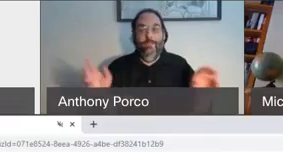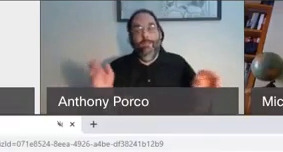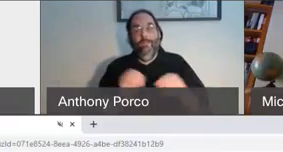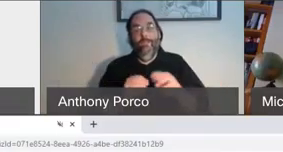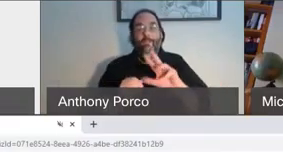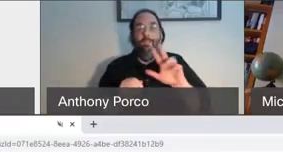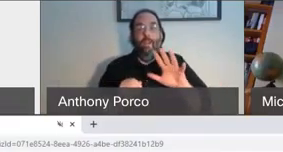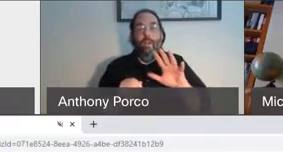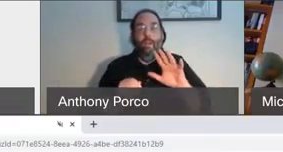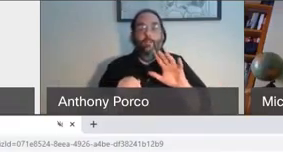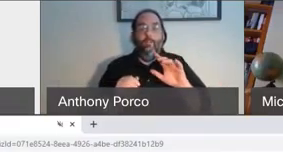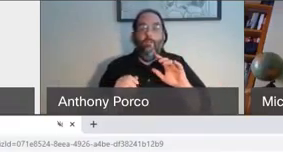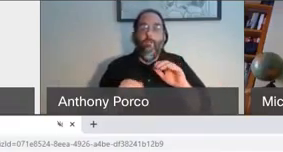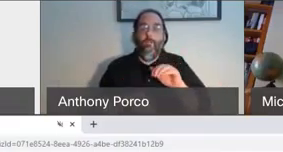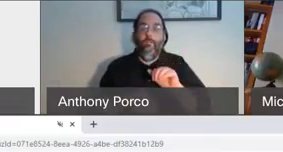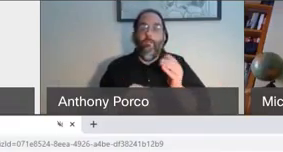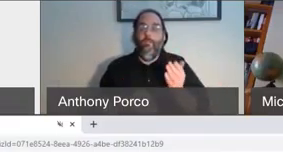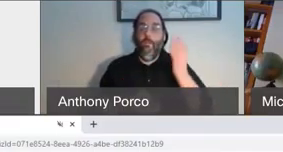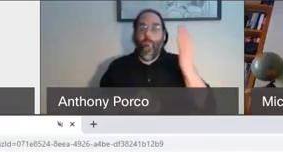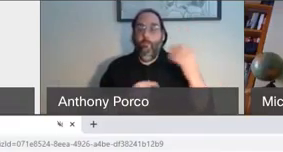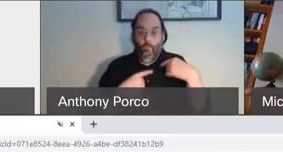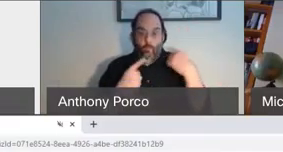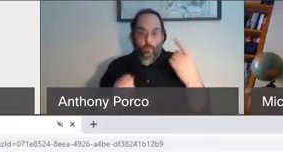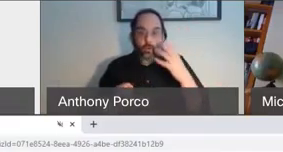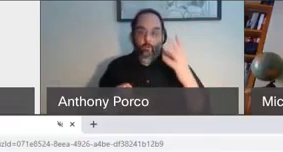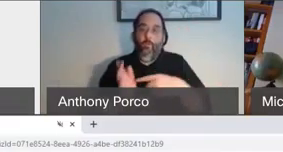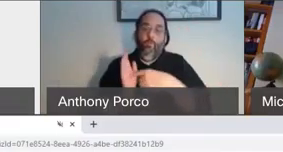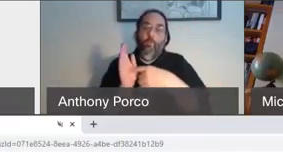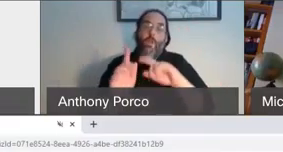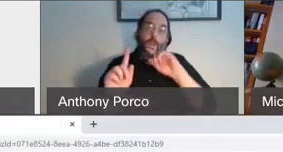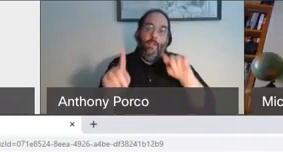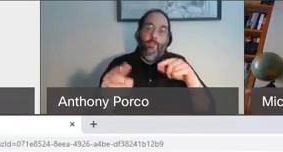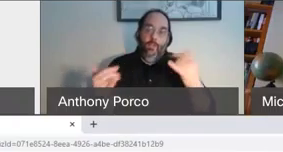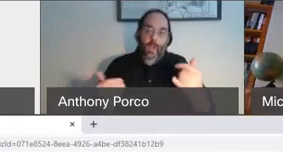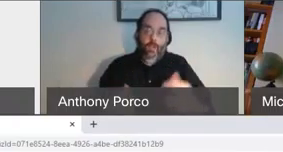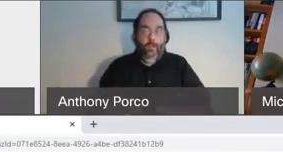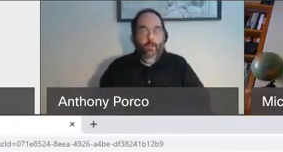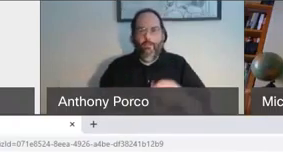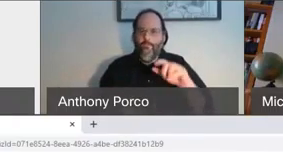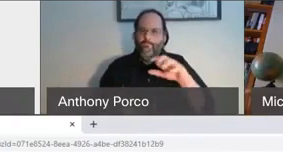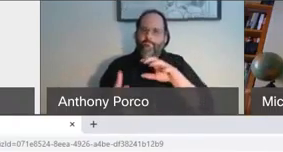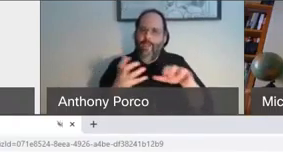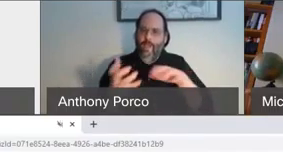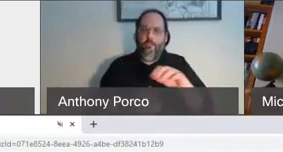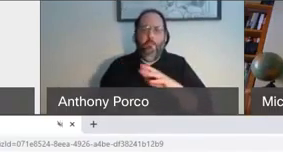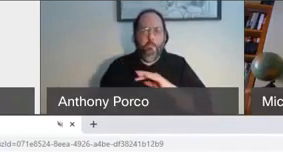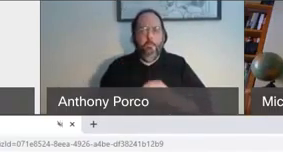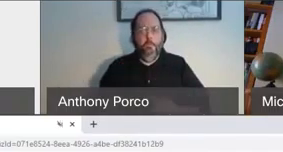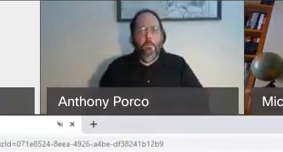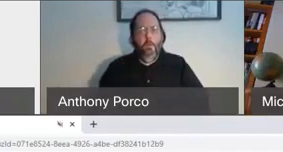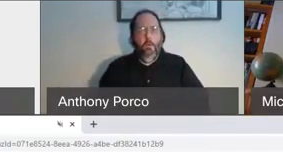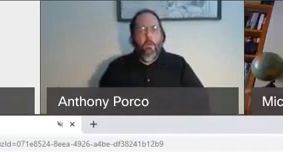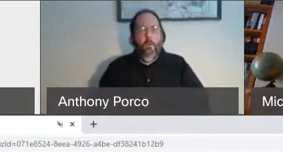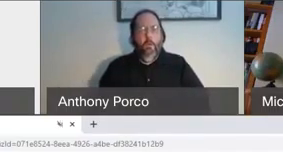65 answers submitted, and we're going to show our answers now. And we have a bit of a mix. Let's see what we have here.